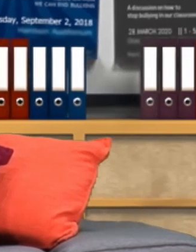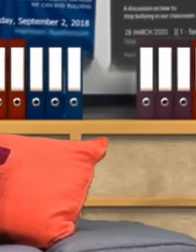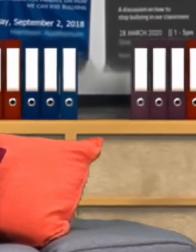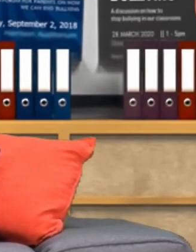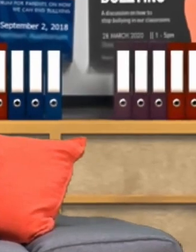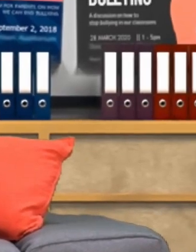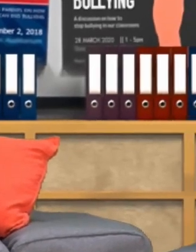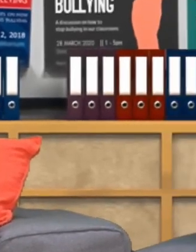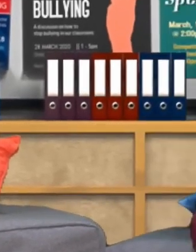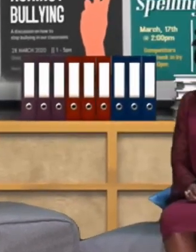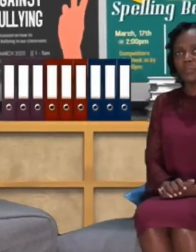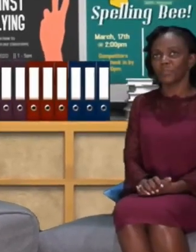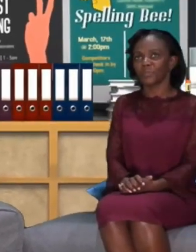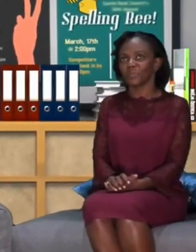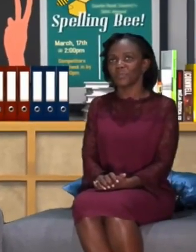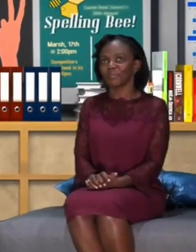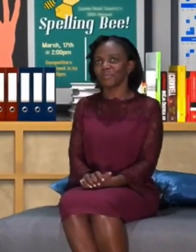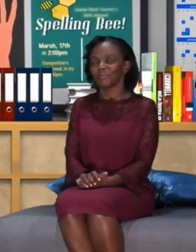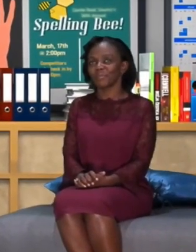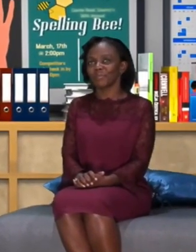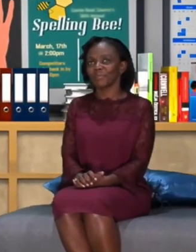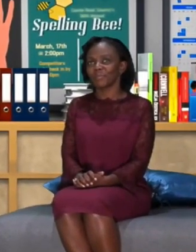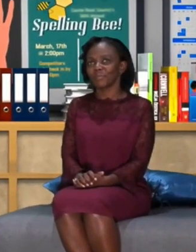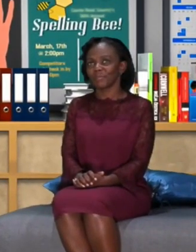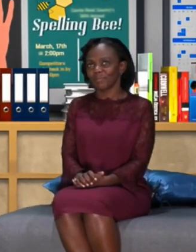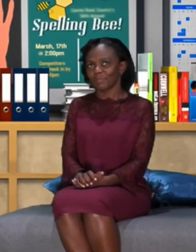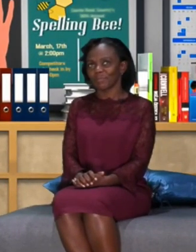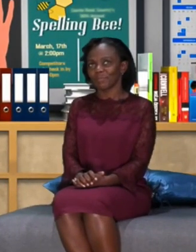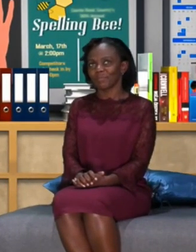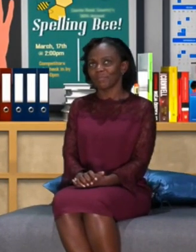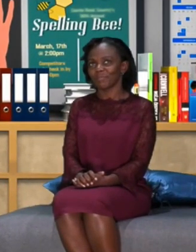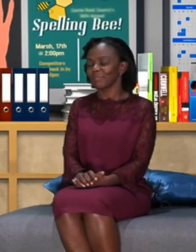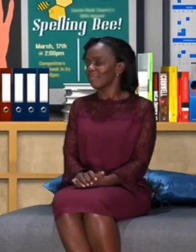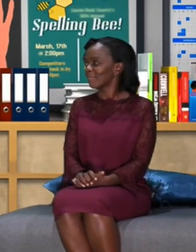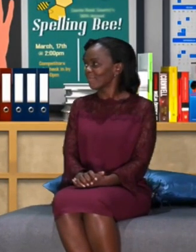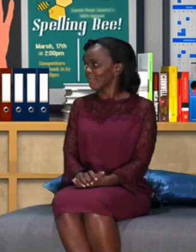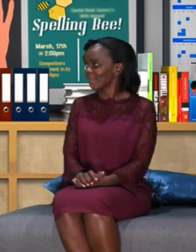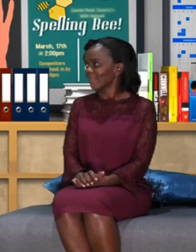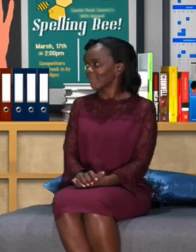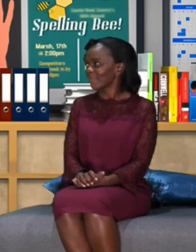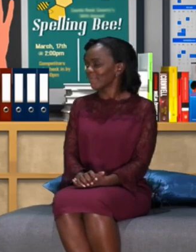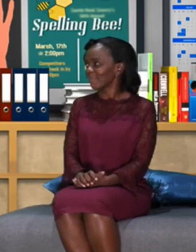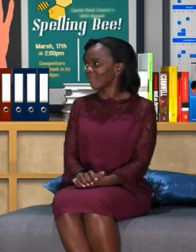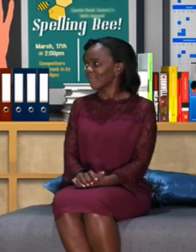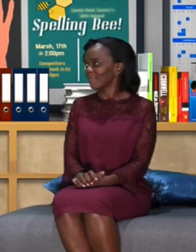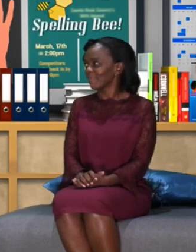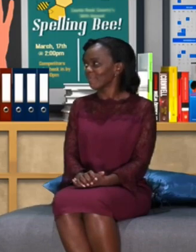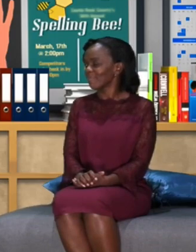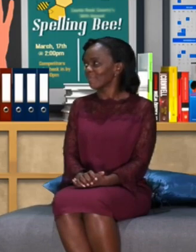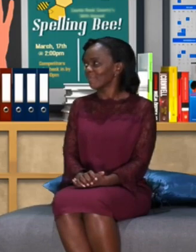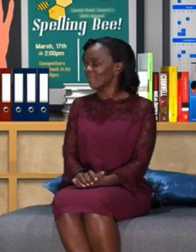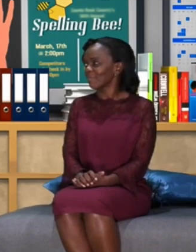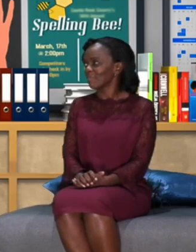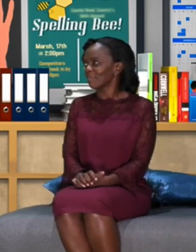Chola so that she can show us all the sign language for those that are deaf. So Teacher Chola, just show us how we need to greet